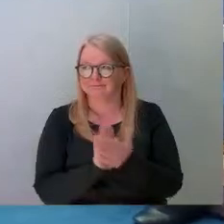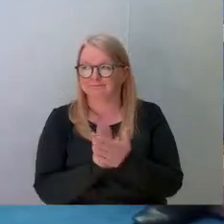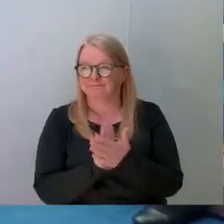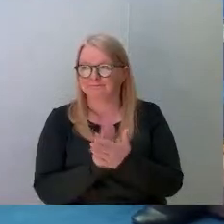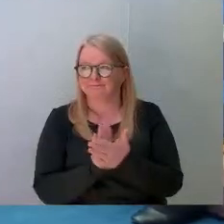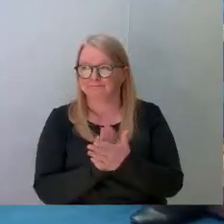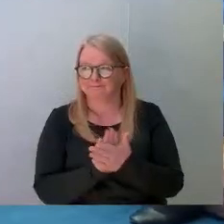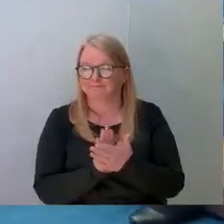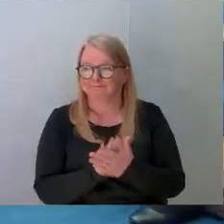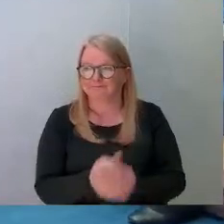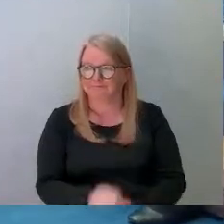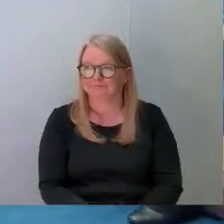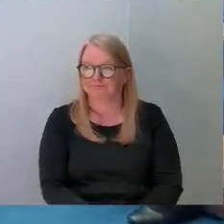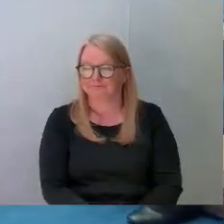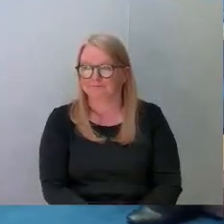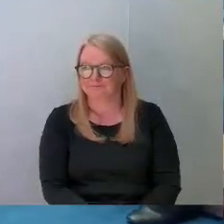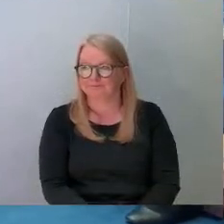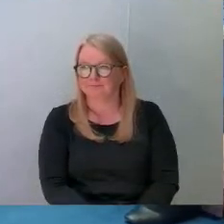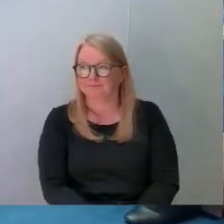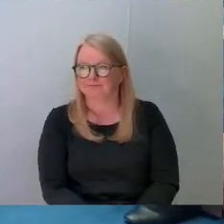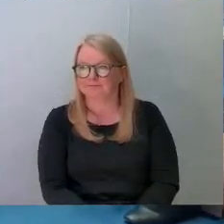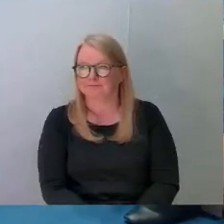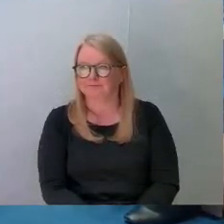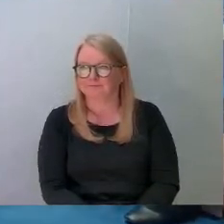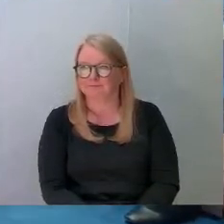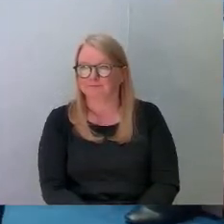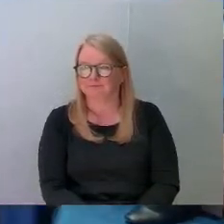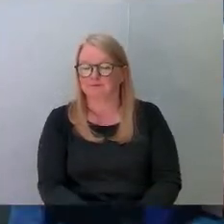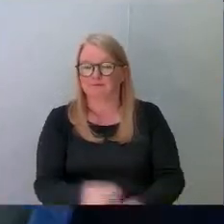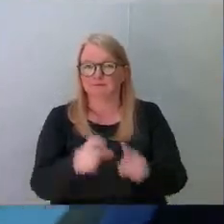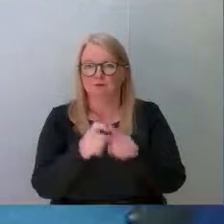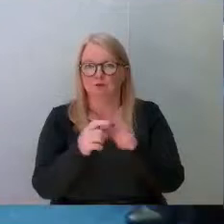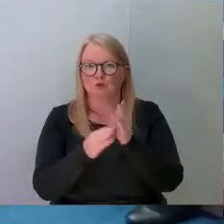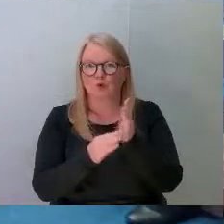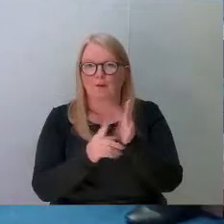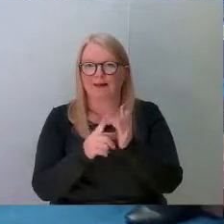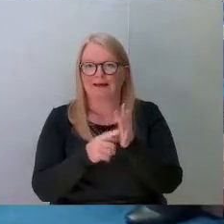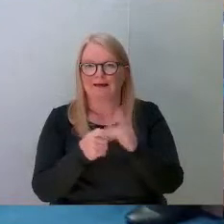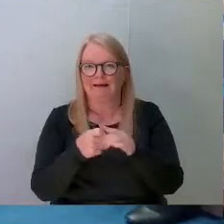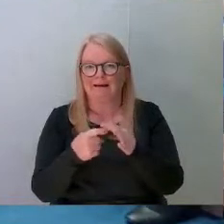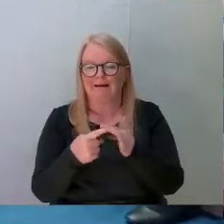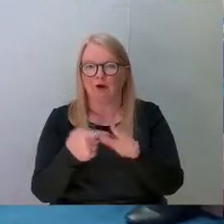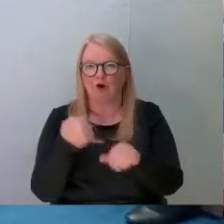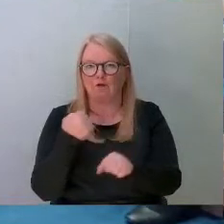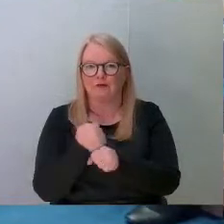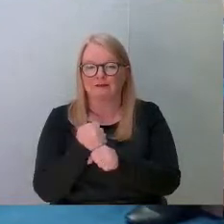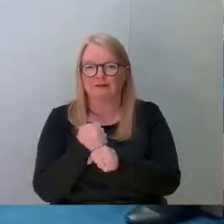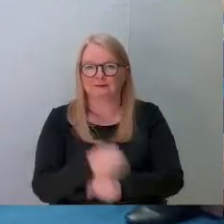Dominic Gervich.